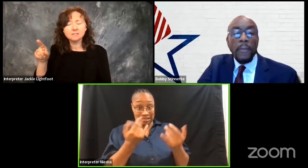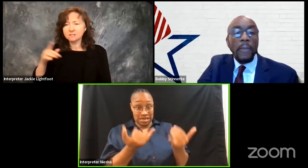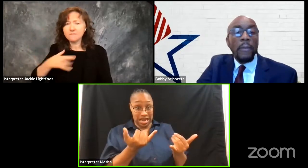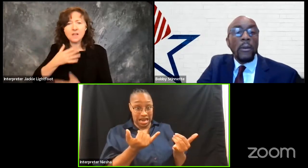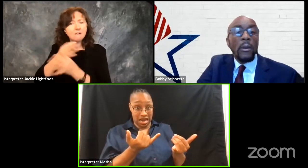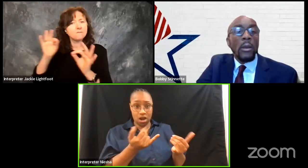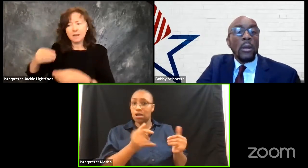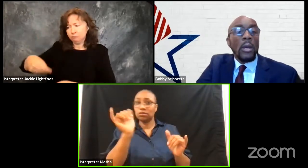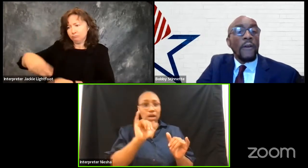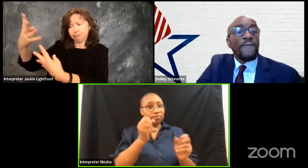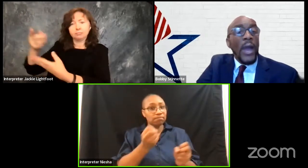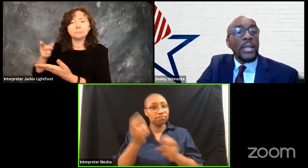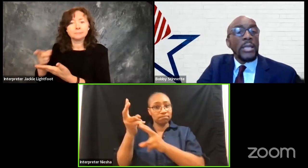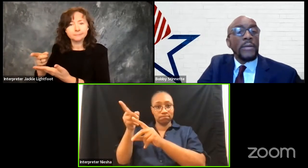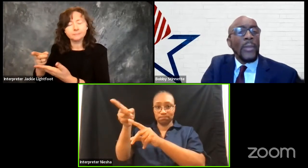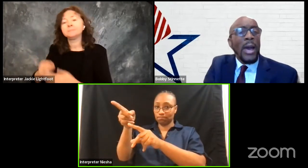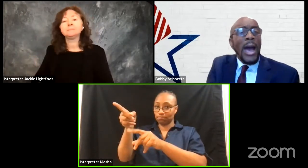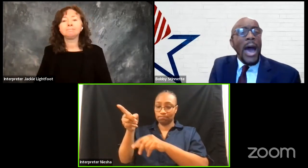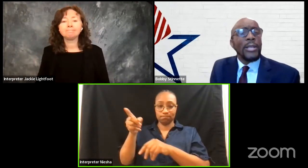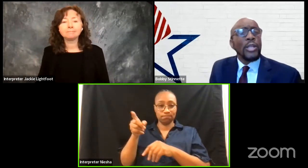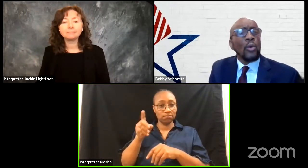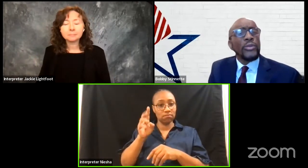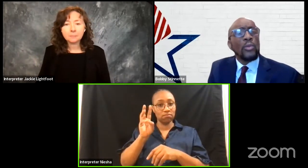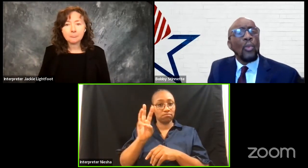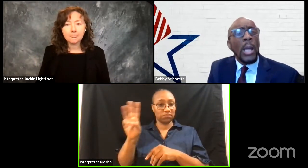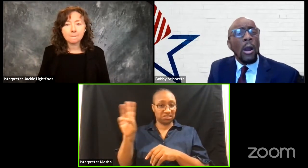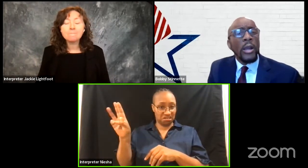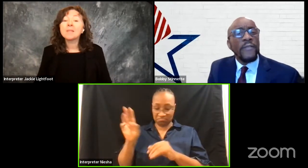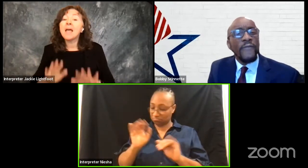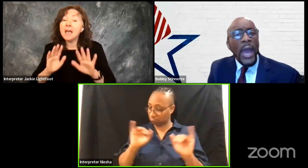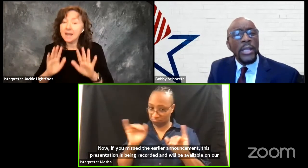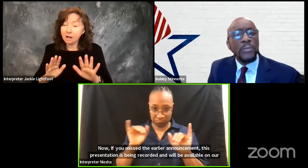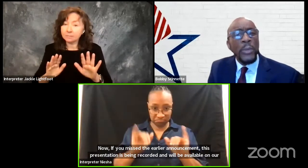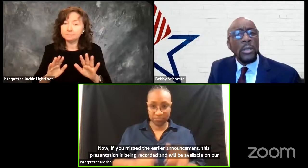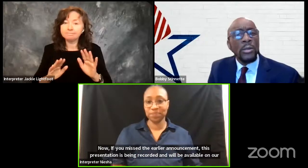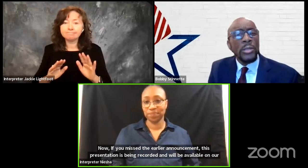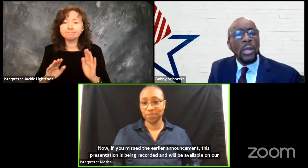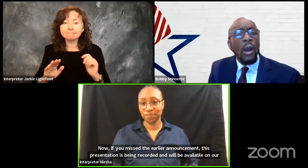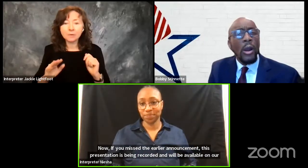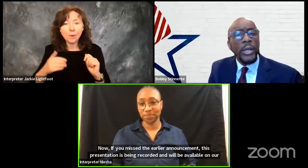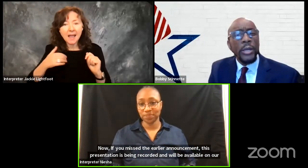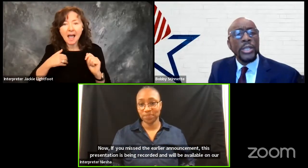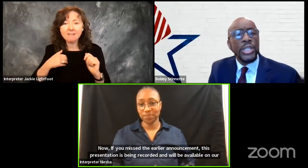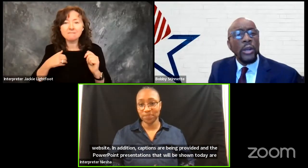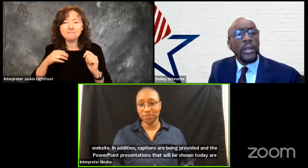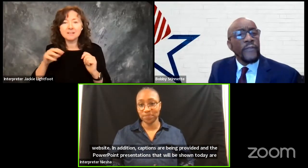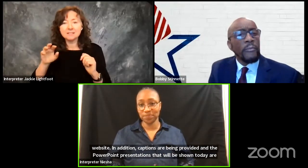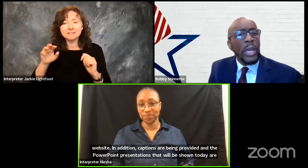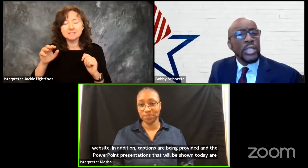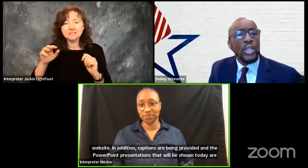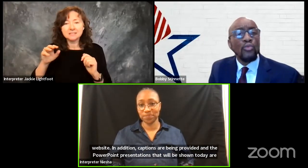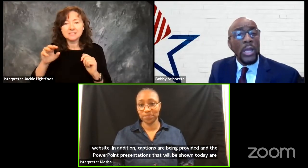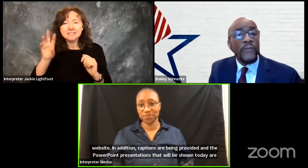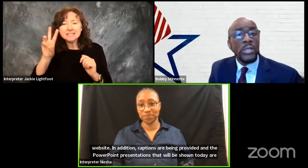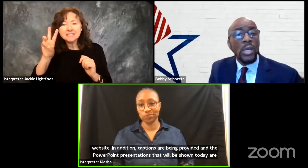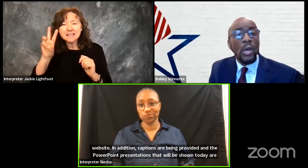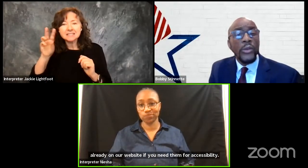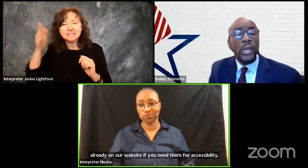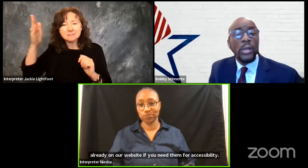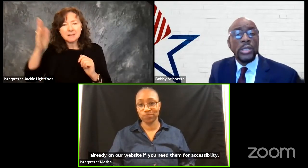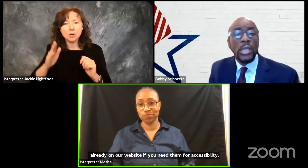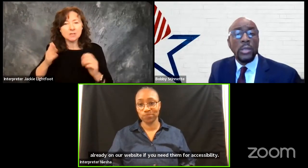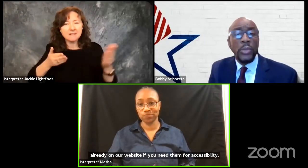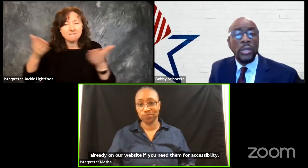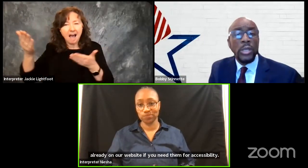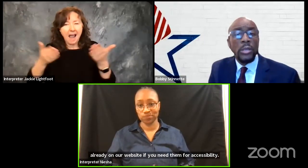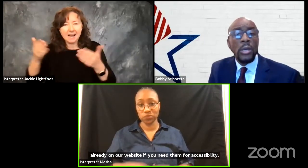accessibility. Now, finally, I note that while our invited speakers are here to share information relevant to